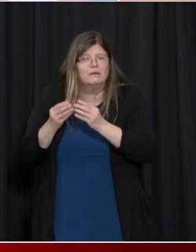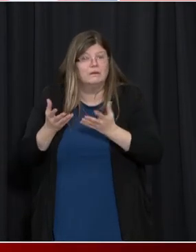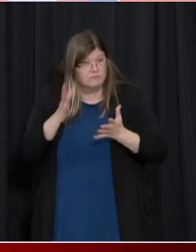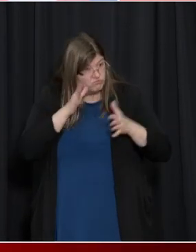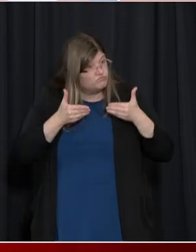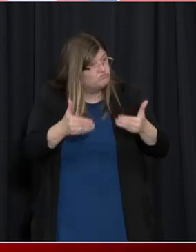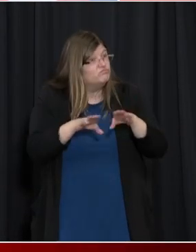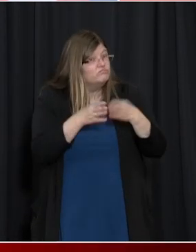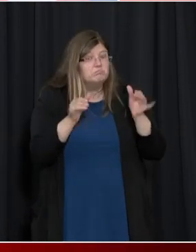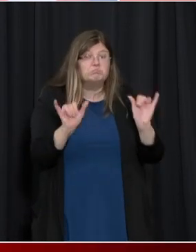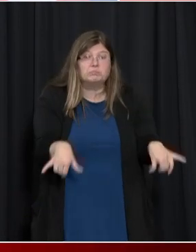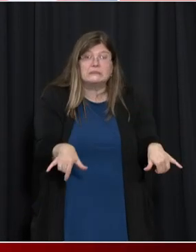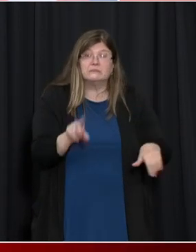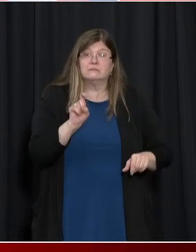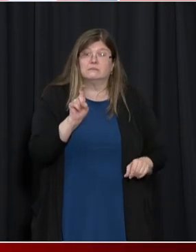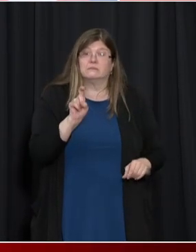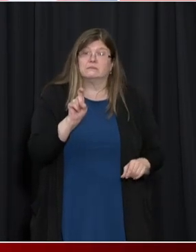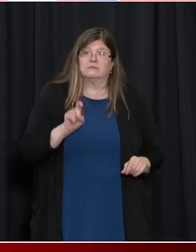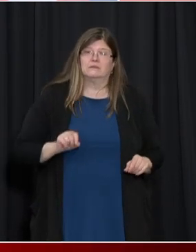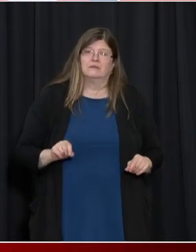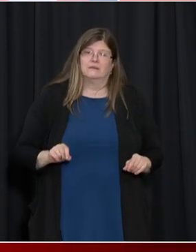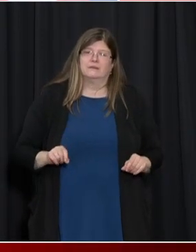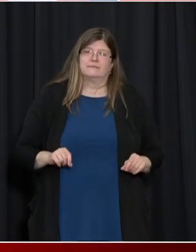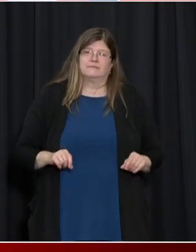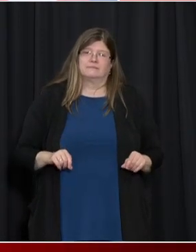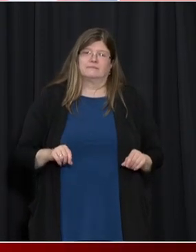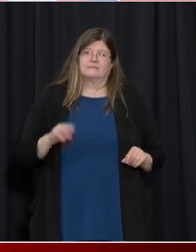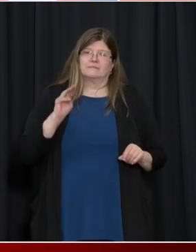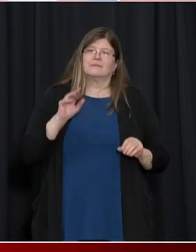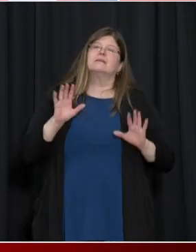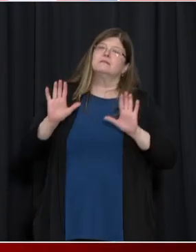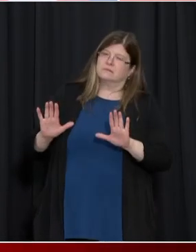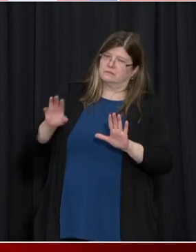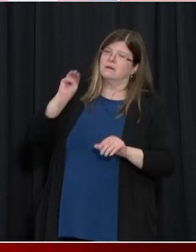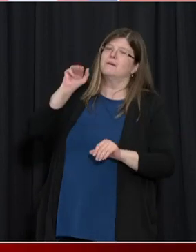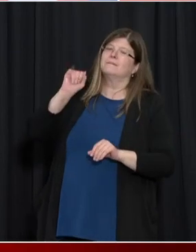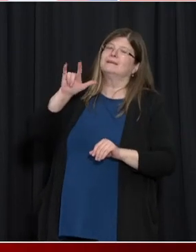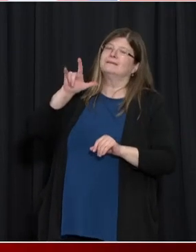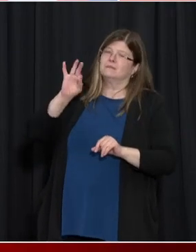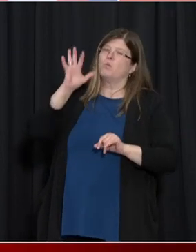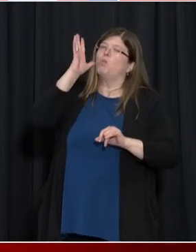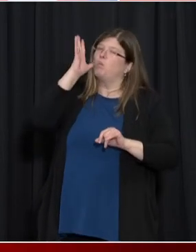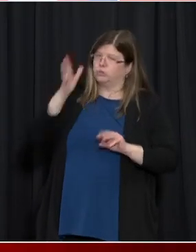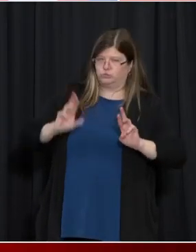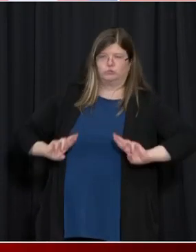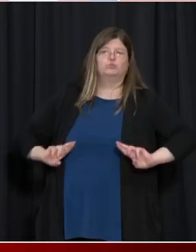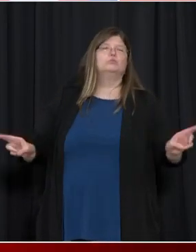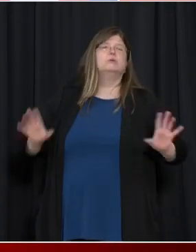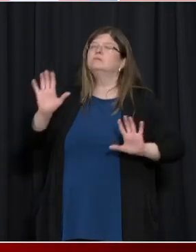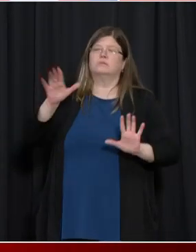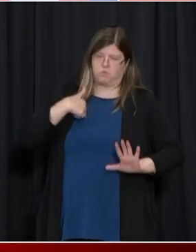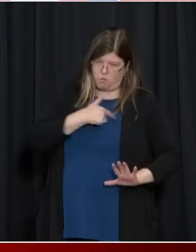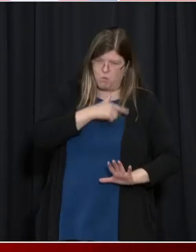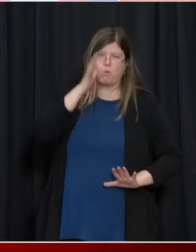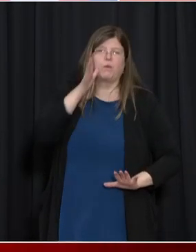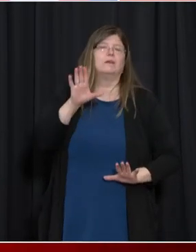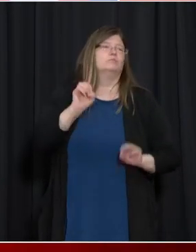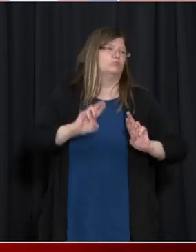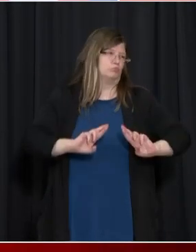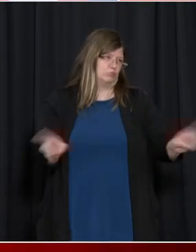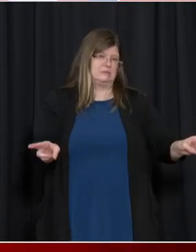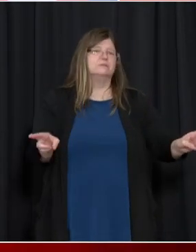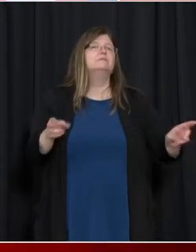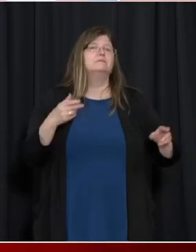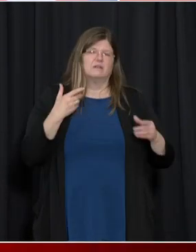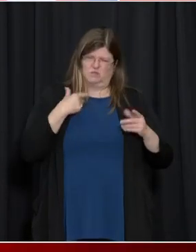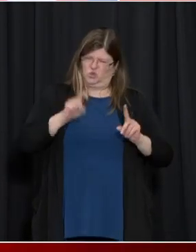to be with contact tracing by the 29th that we will go forward. We have the IT infrastructure and